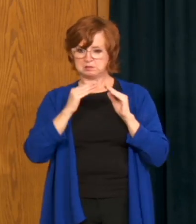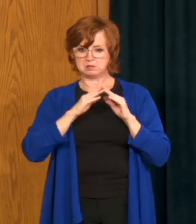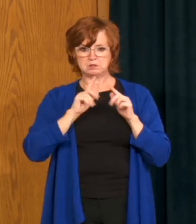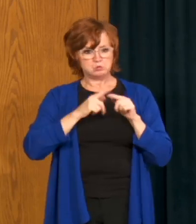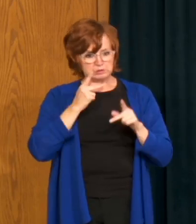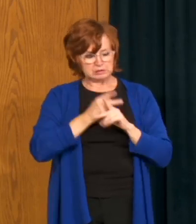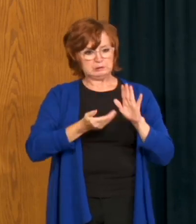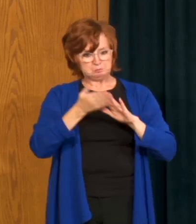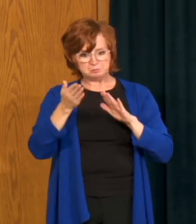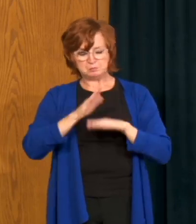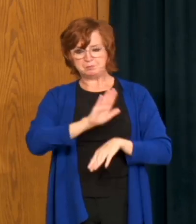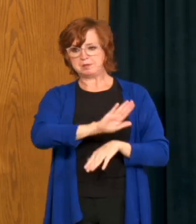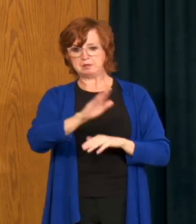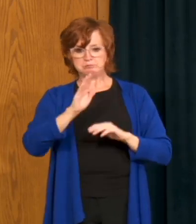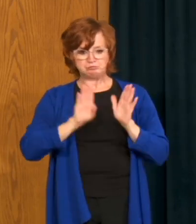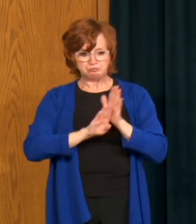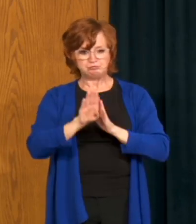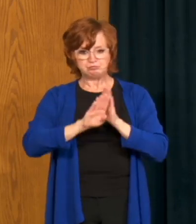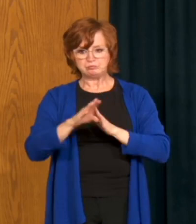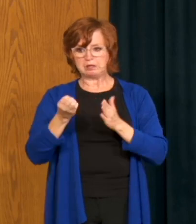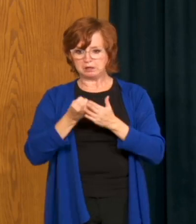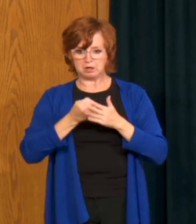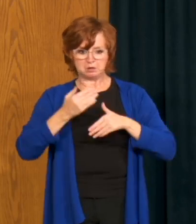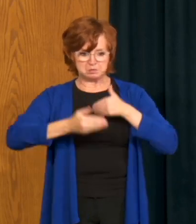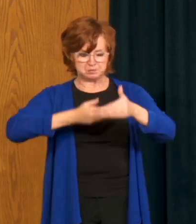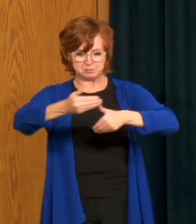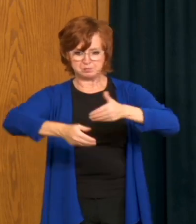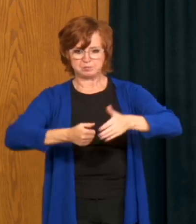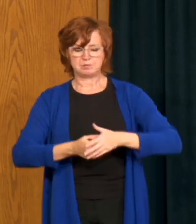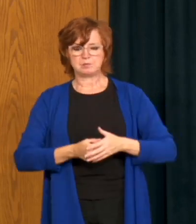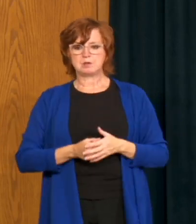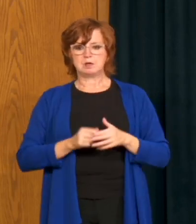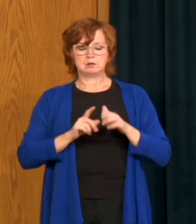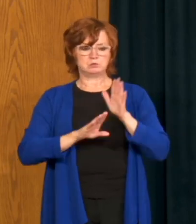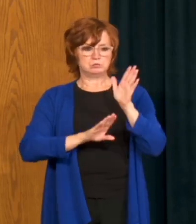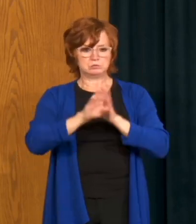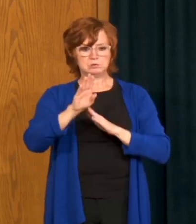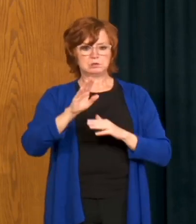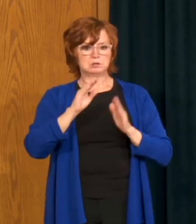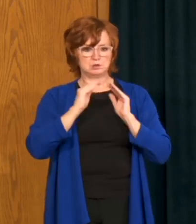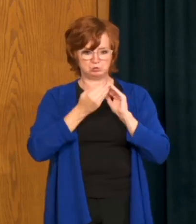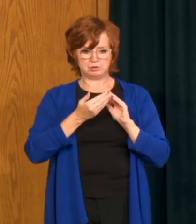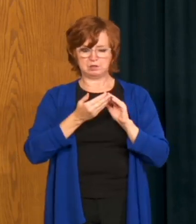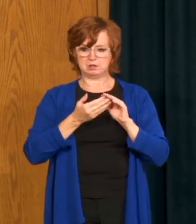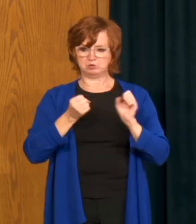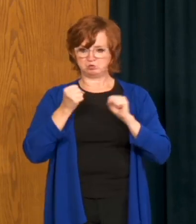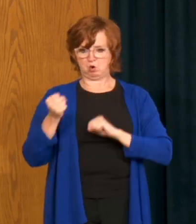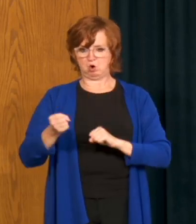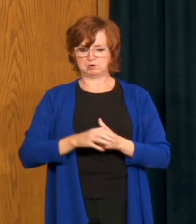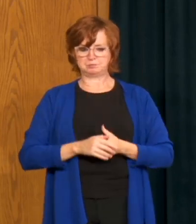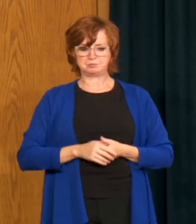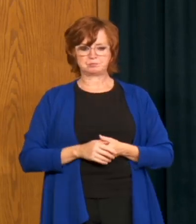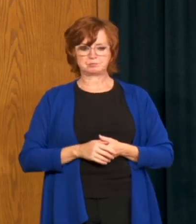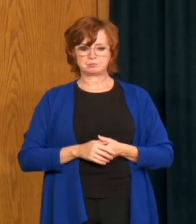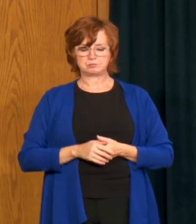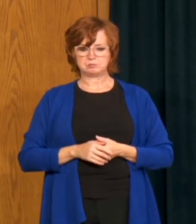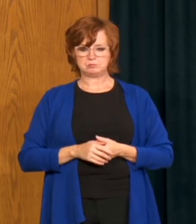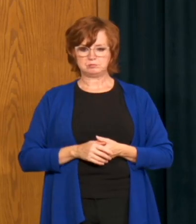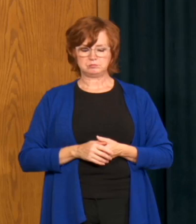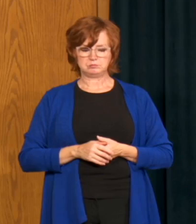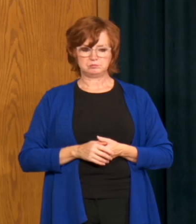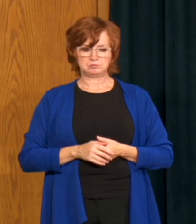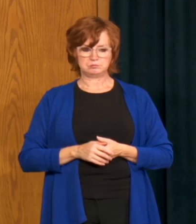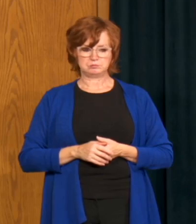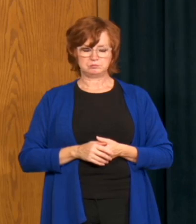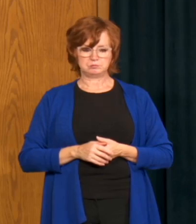continue to actually rebuild the economy by continuing to build our community. So our level, in addition to that, there will be dollars that will be